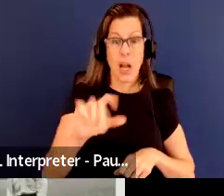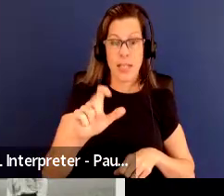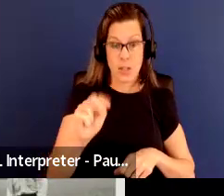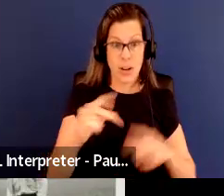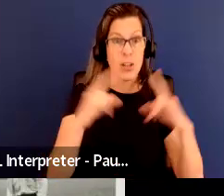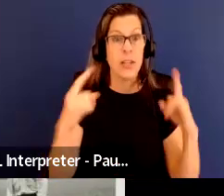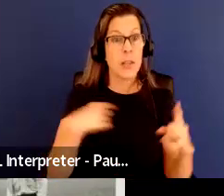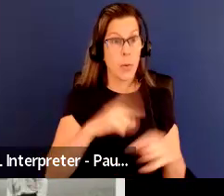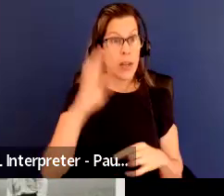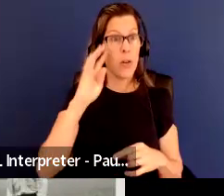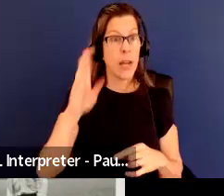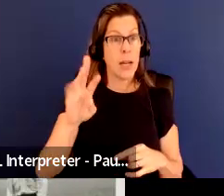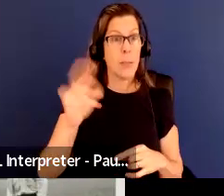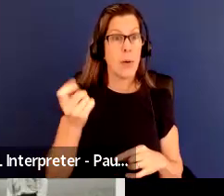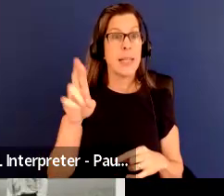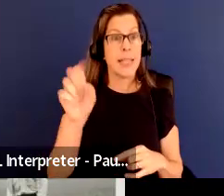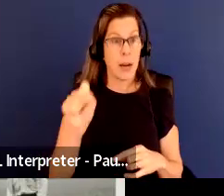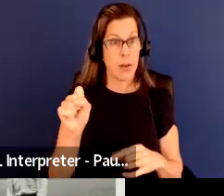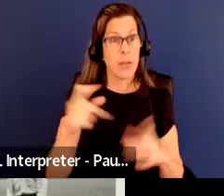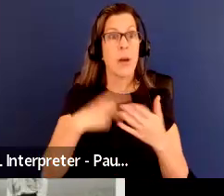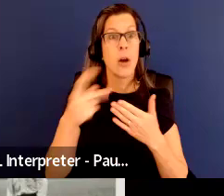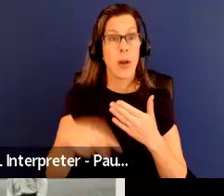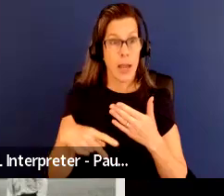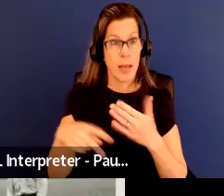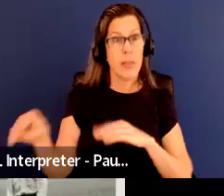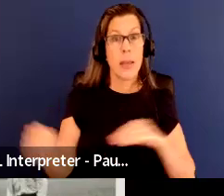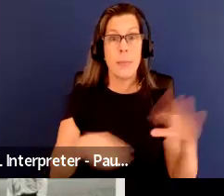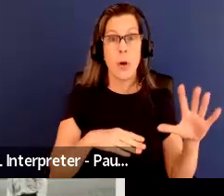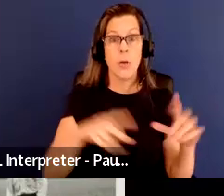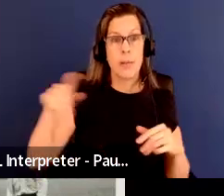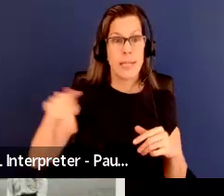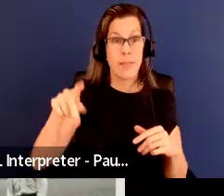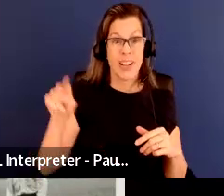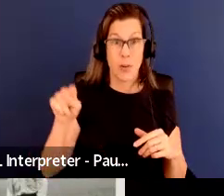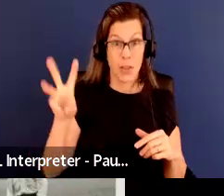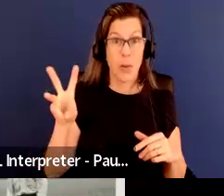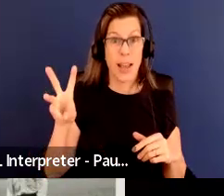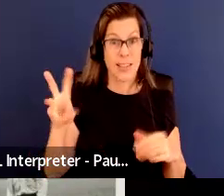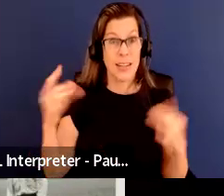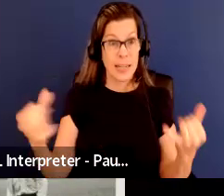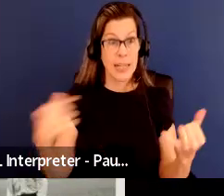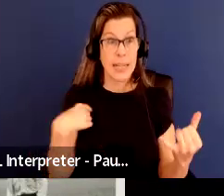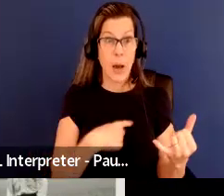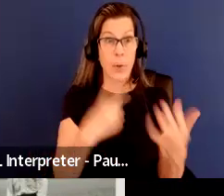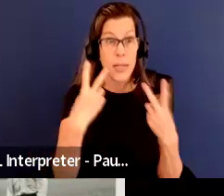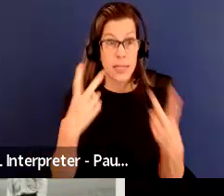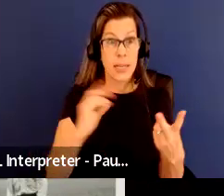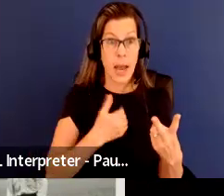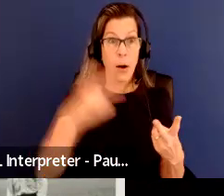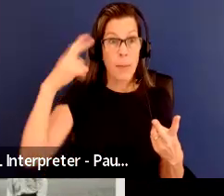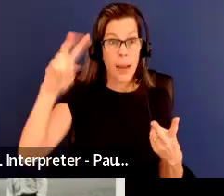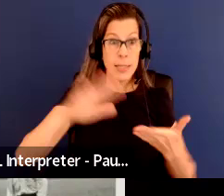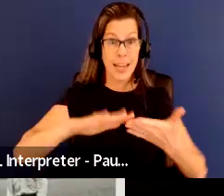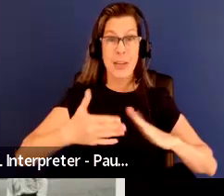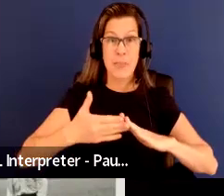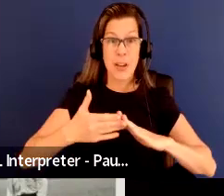Bracero program, and Braceros migrate to the Pacific Northwest. Now we see our Mexican communities coming